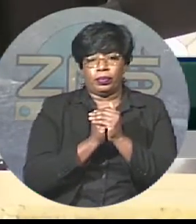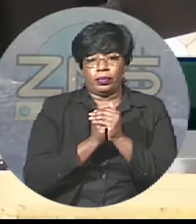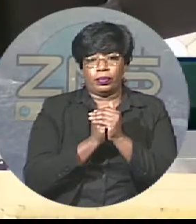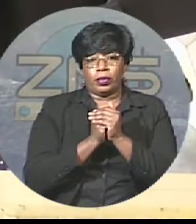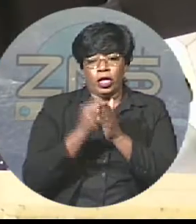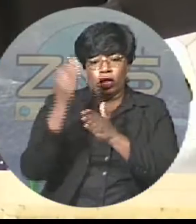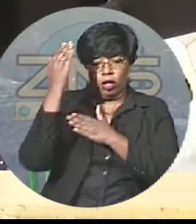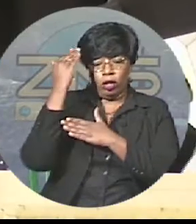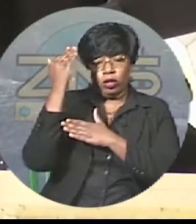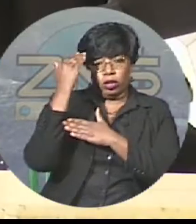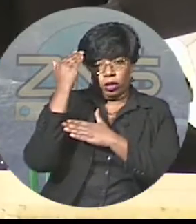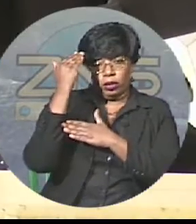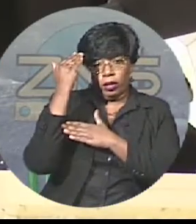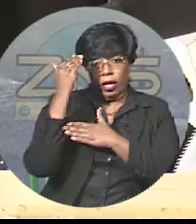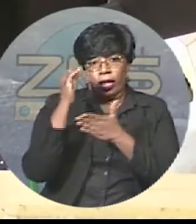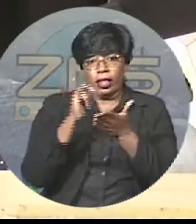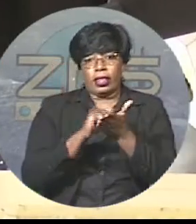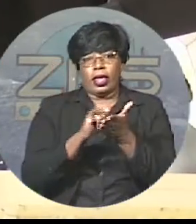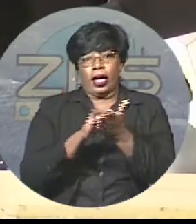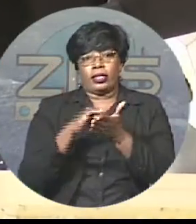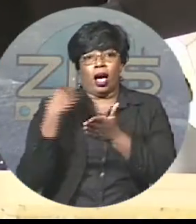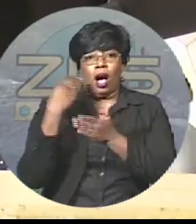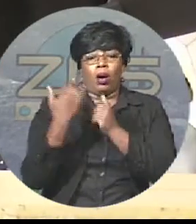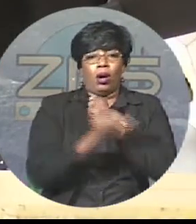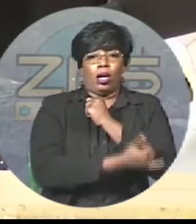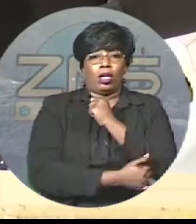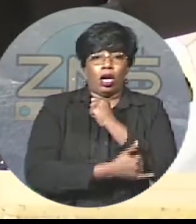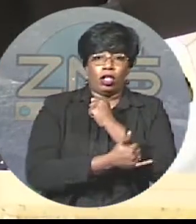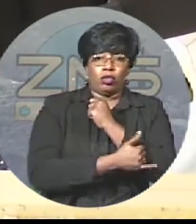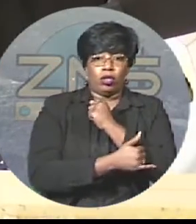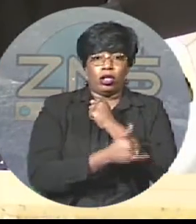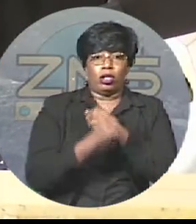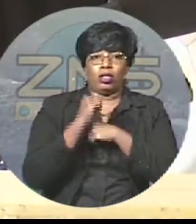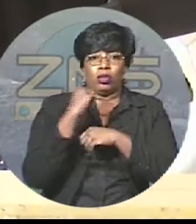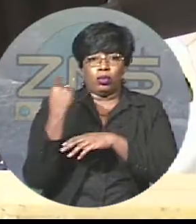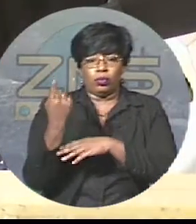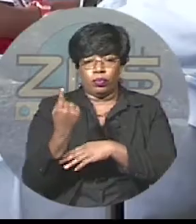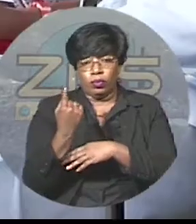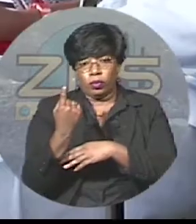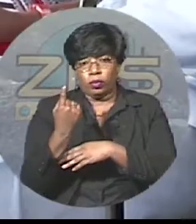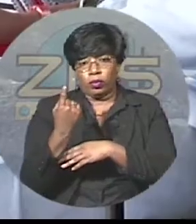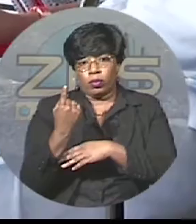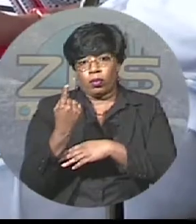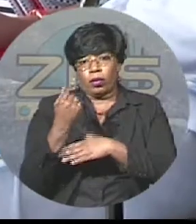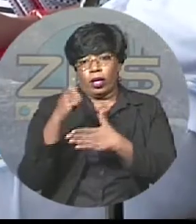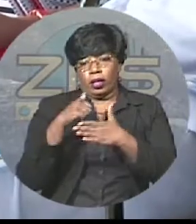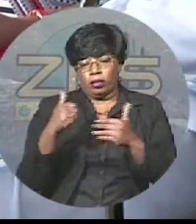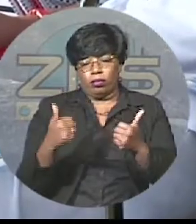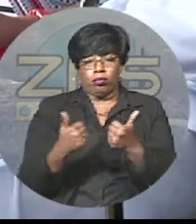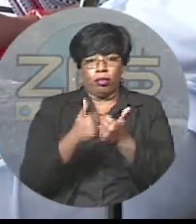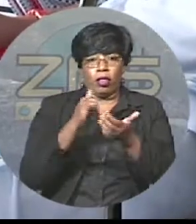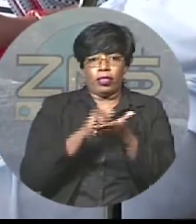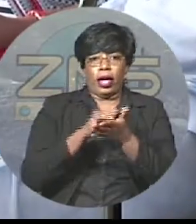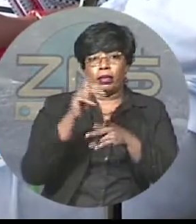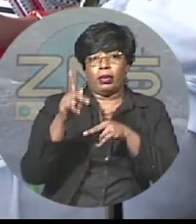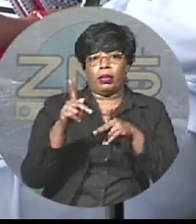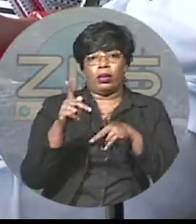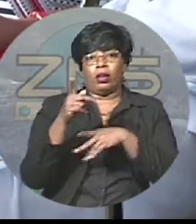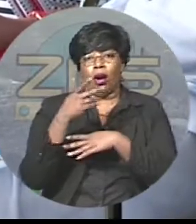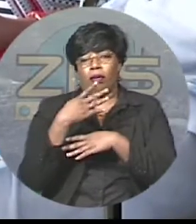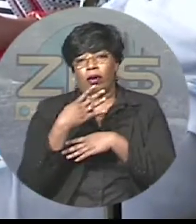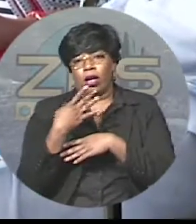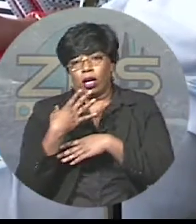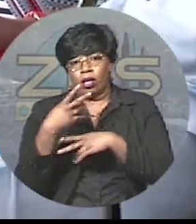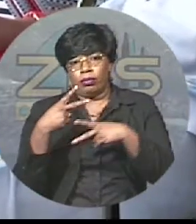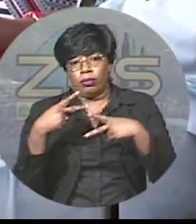recognized and was cognizant of the fact that our country was not alone in the challenges that people of color were